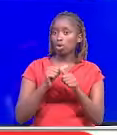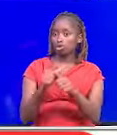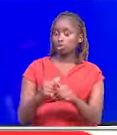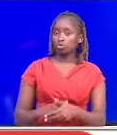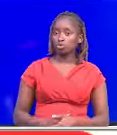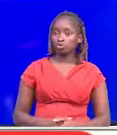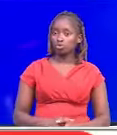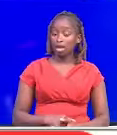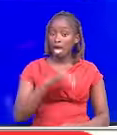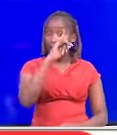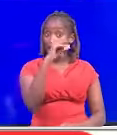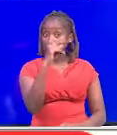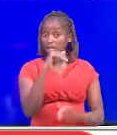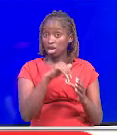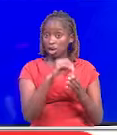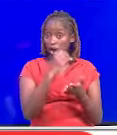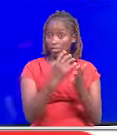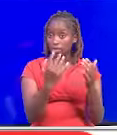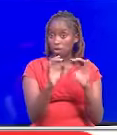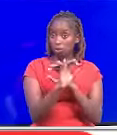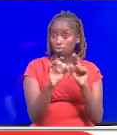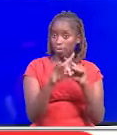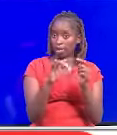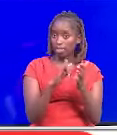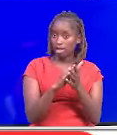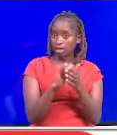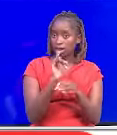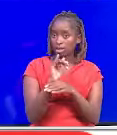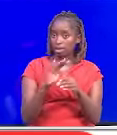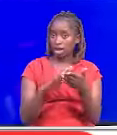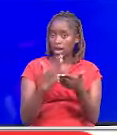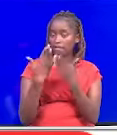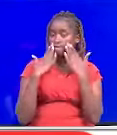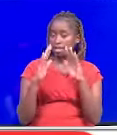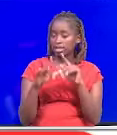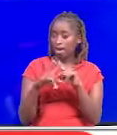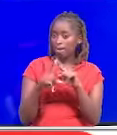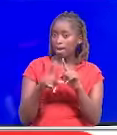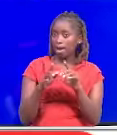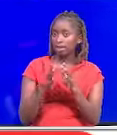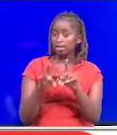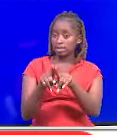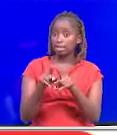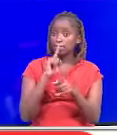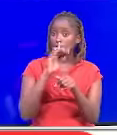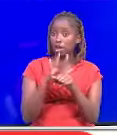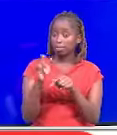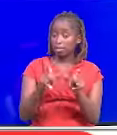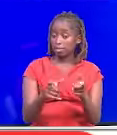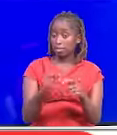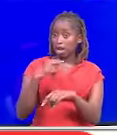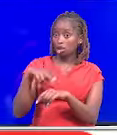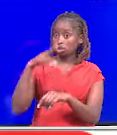office now, but the petition has arrived. And also to just to reassure the media that as the National Police Service,